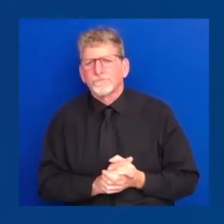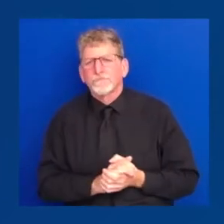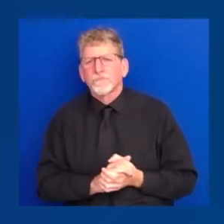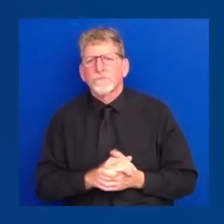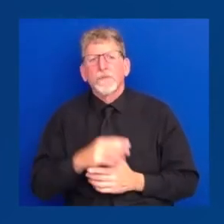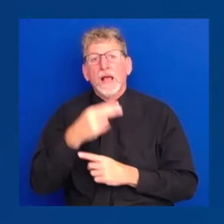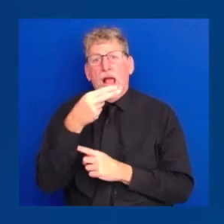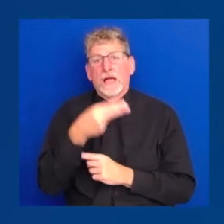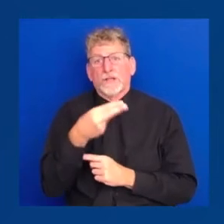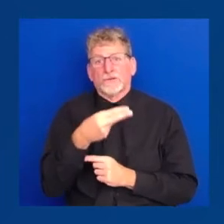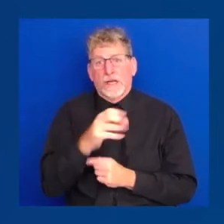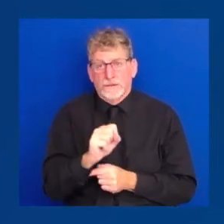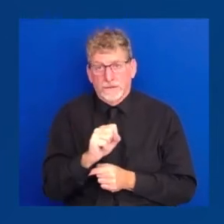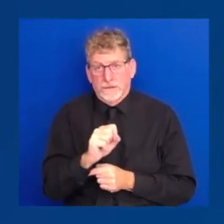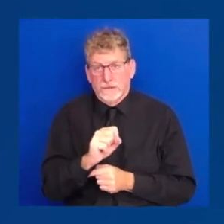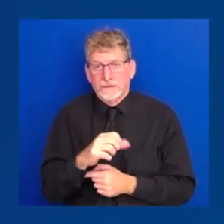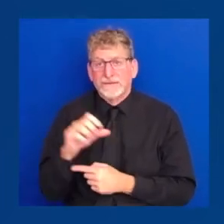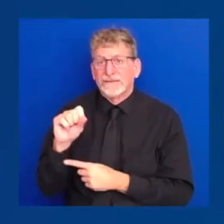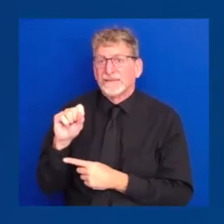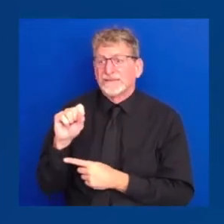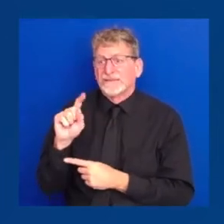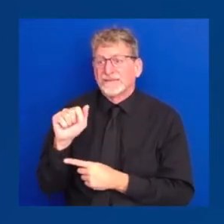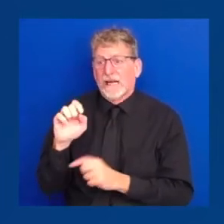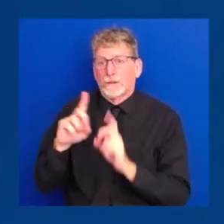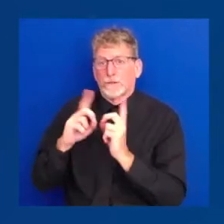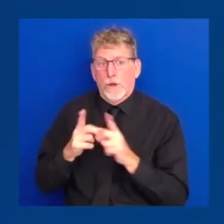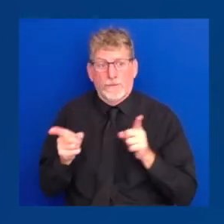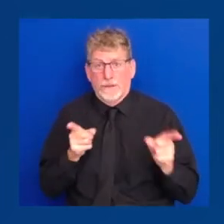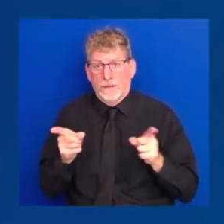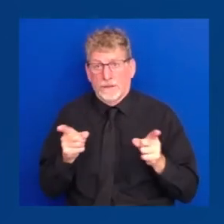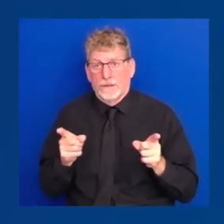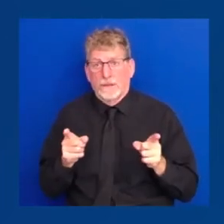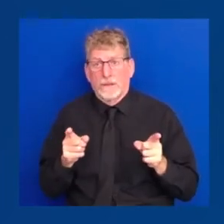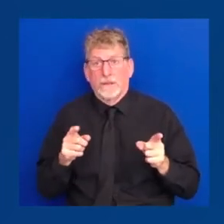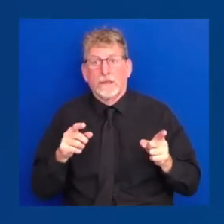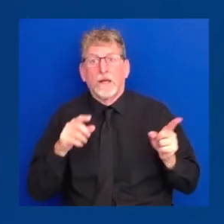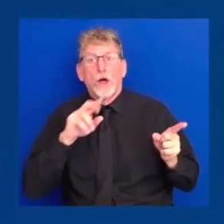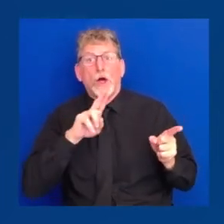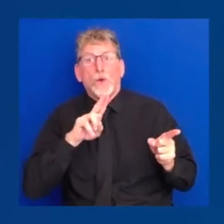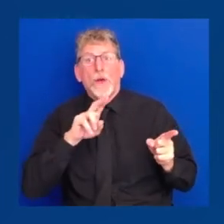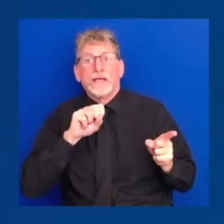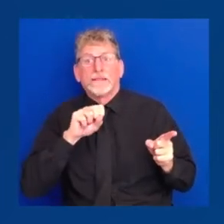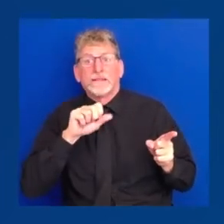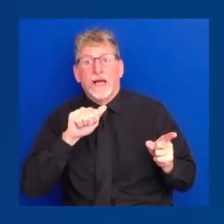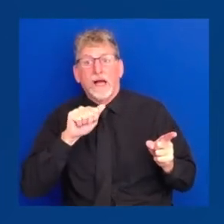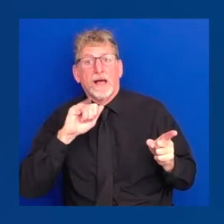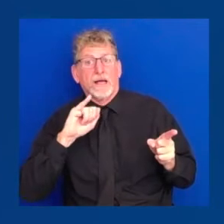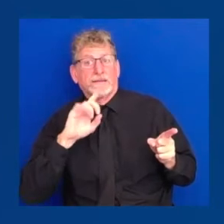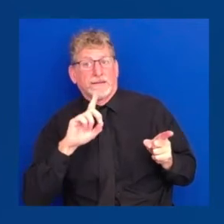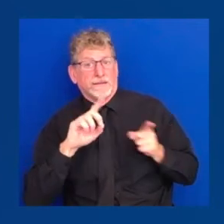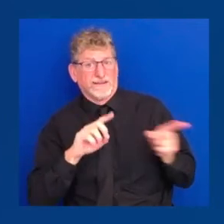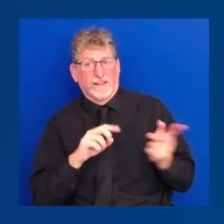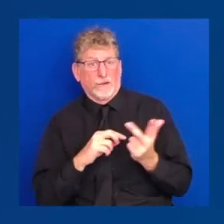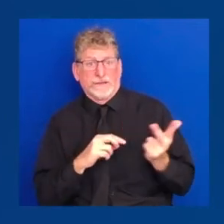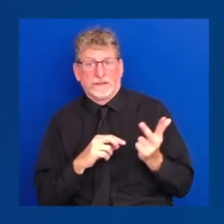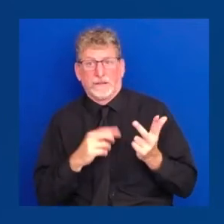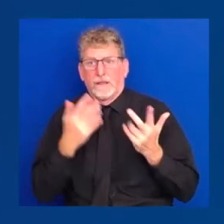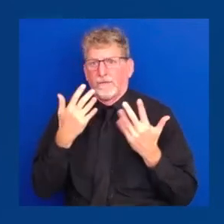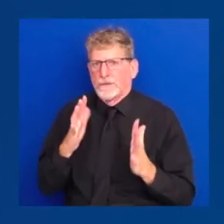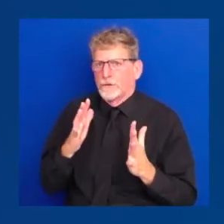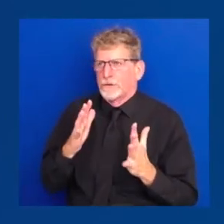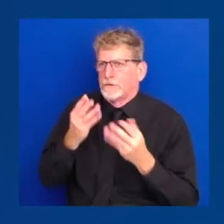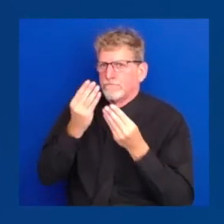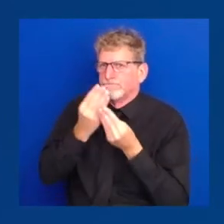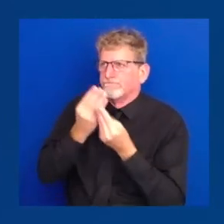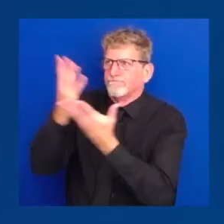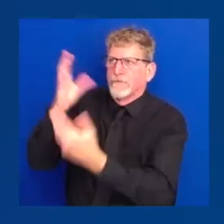with USAID, have identified and briefed bipartisan leaders in Congress on the near-term funding